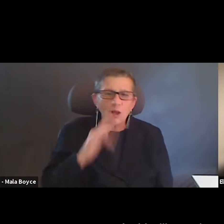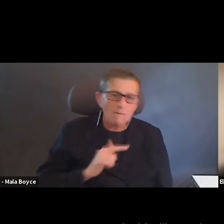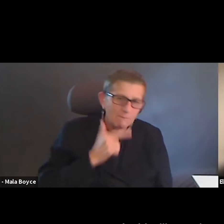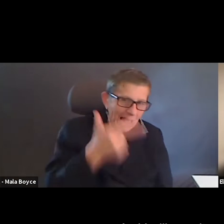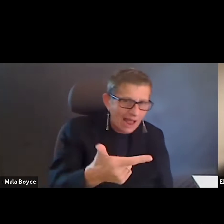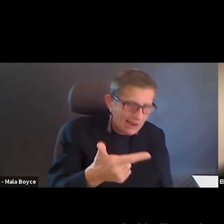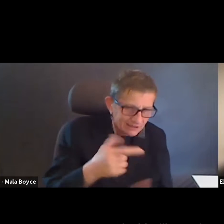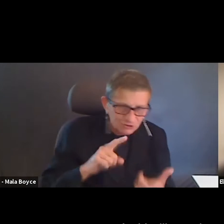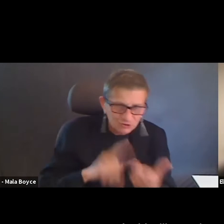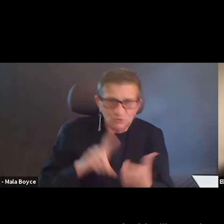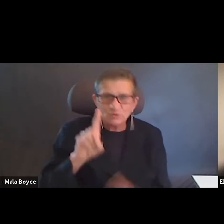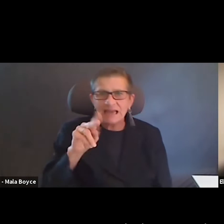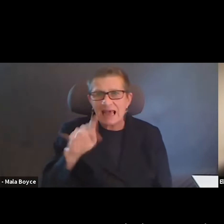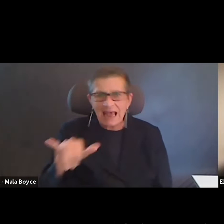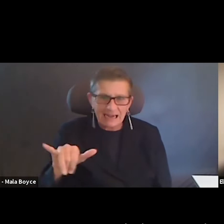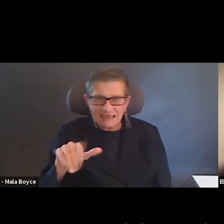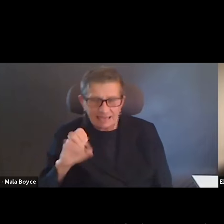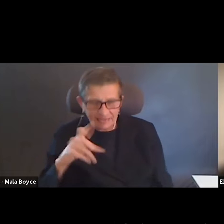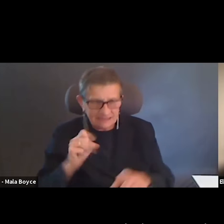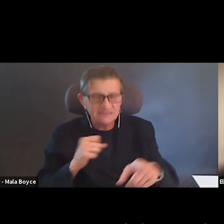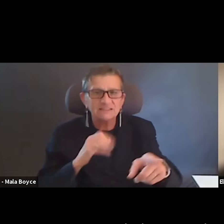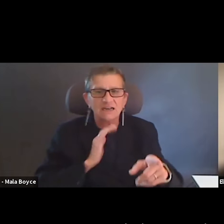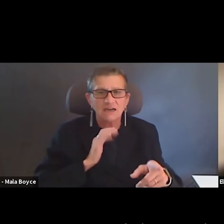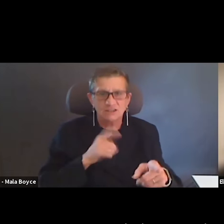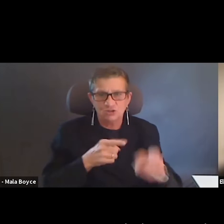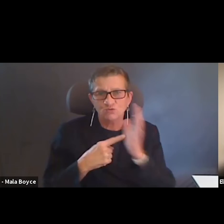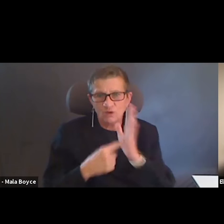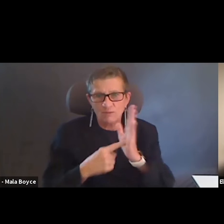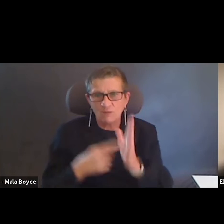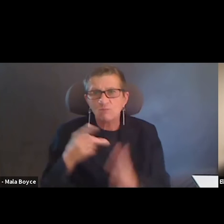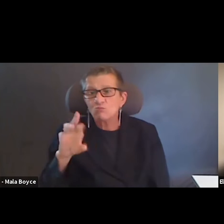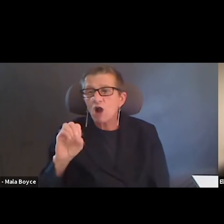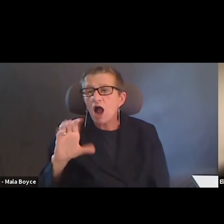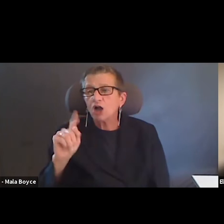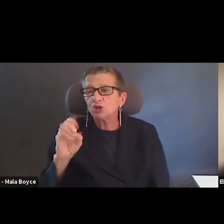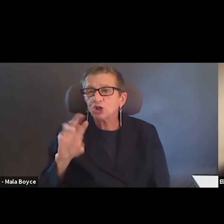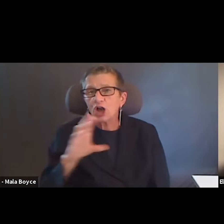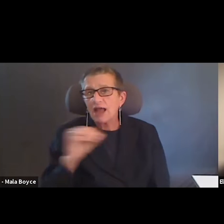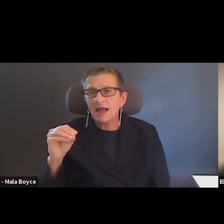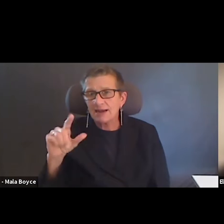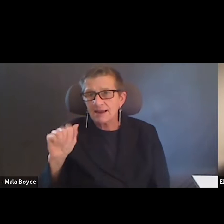over to Danny Lakes, who is representing Procter & Gamble.